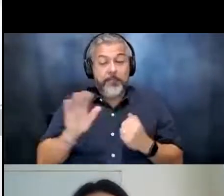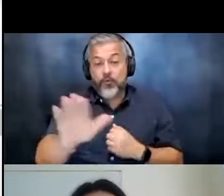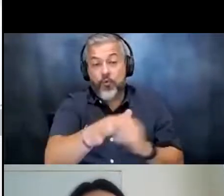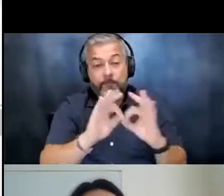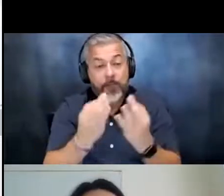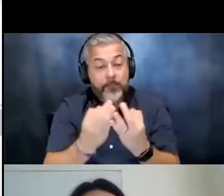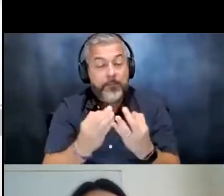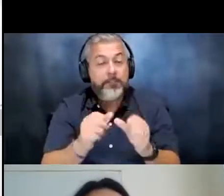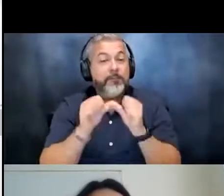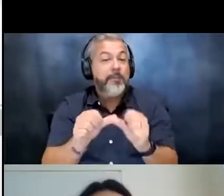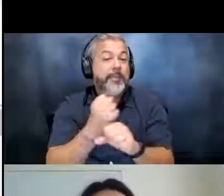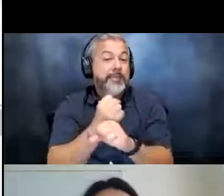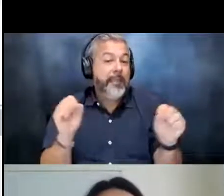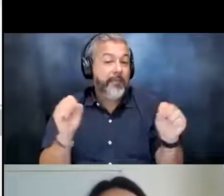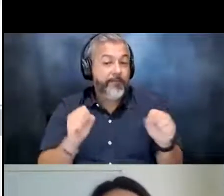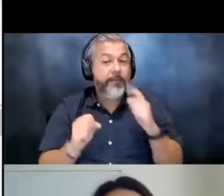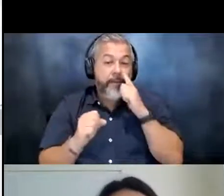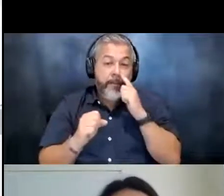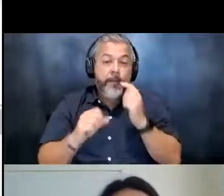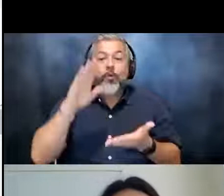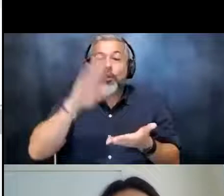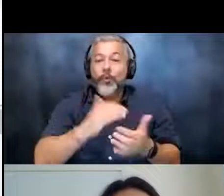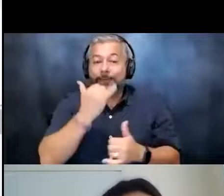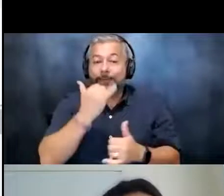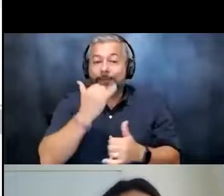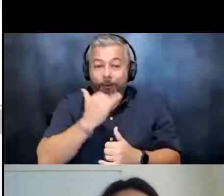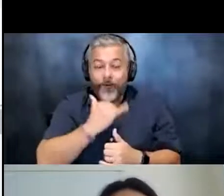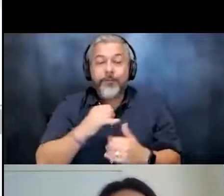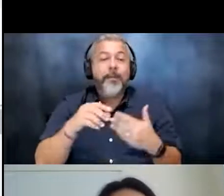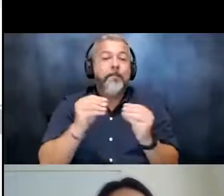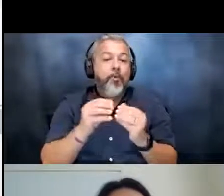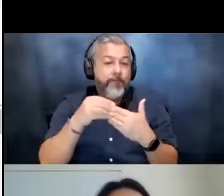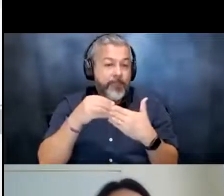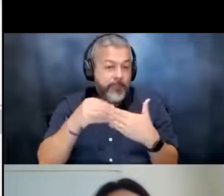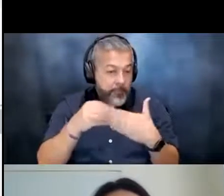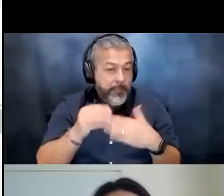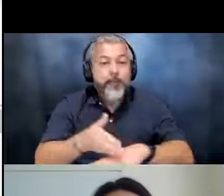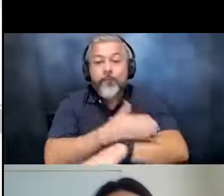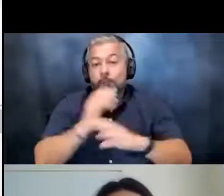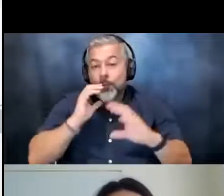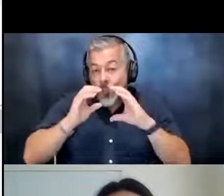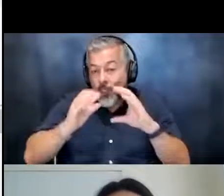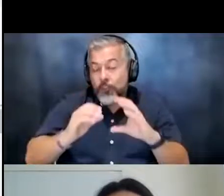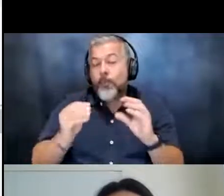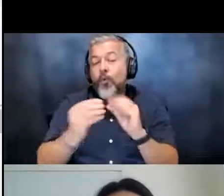Reduce errors, flexibility, yeah. Improved communication and partnership.